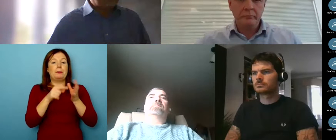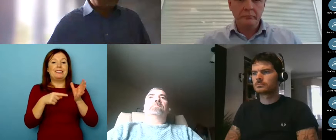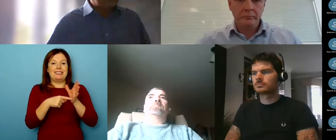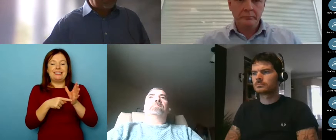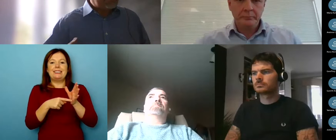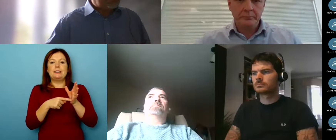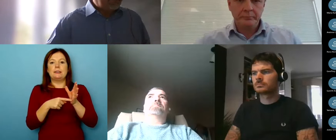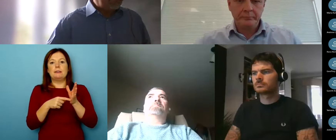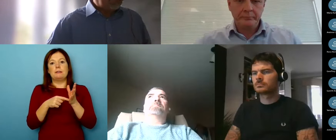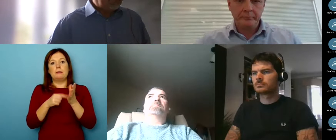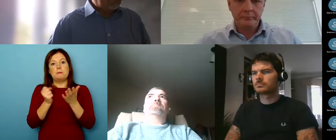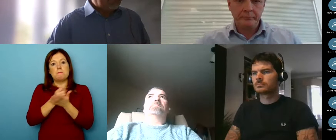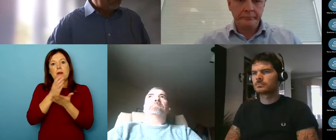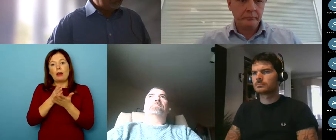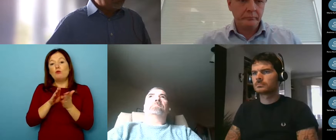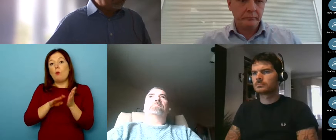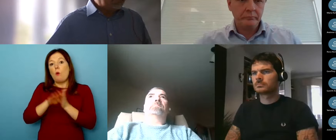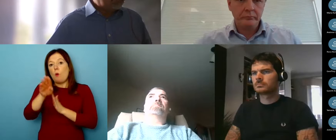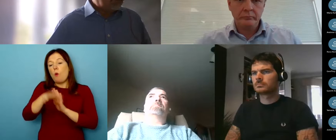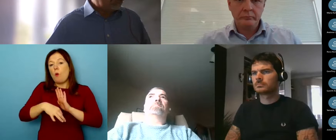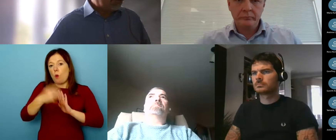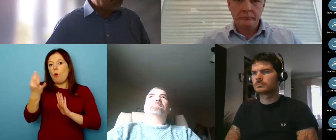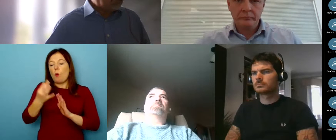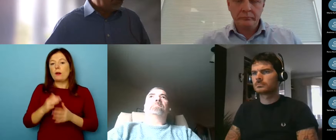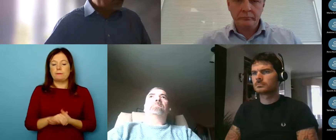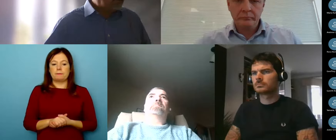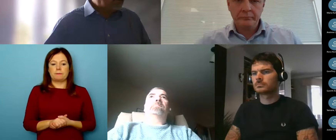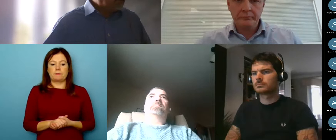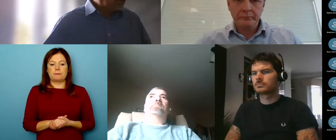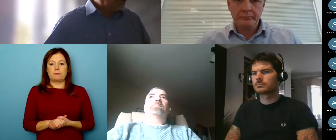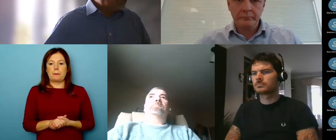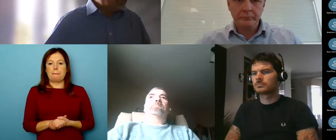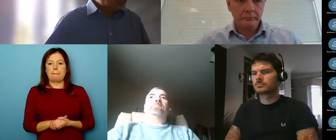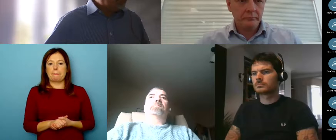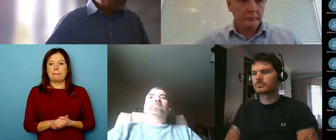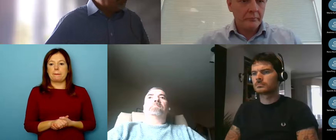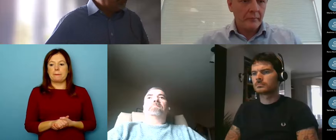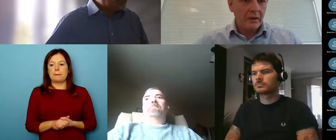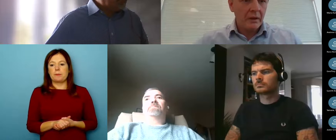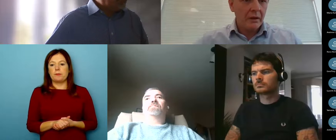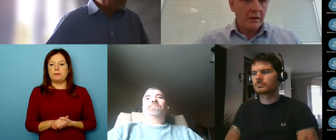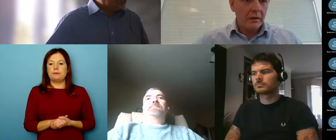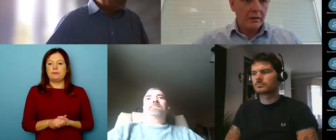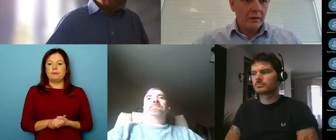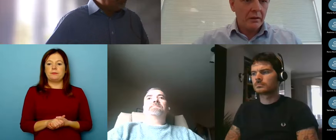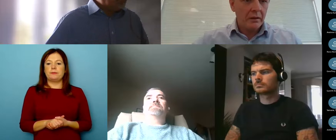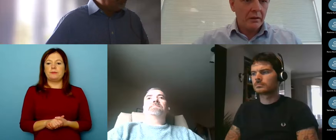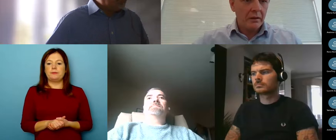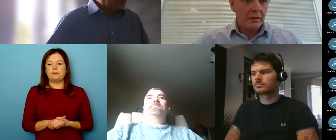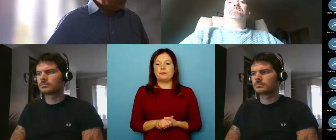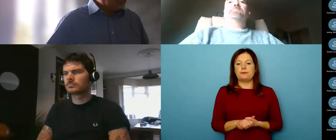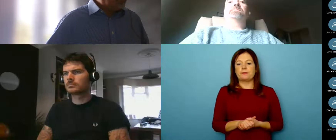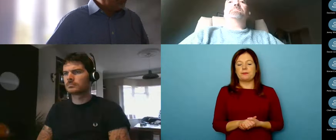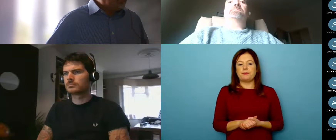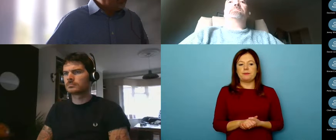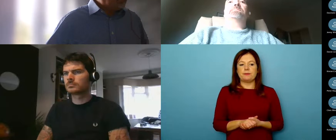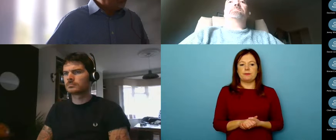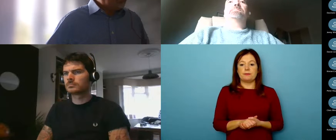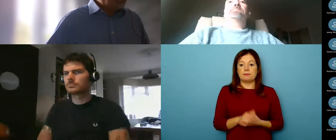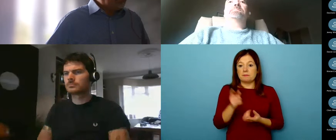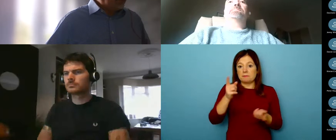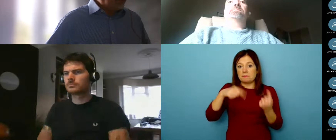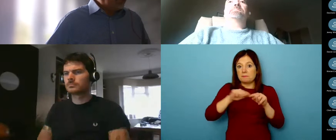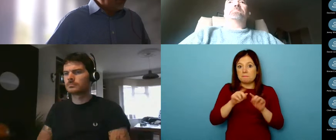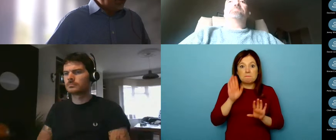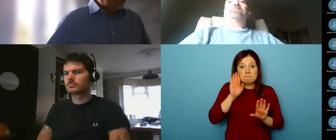the standards to try to enhance further from what Olivia has already presented today. Hi, Nigel. Hi, David. Can